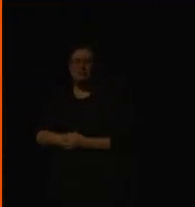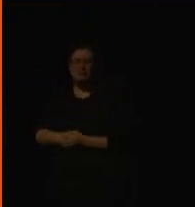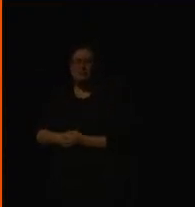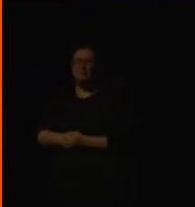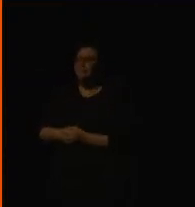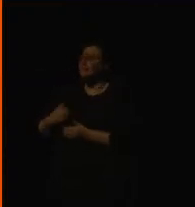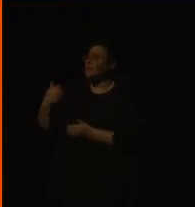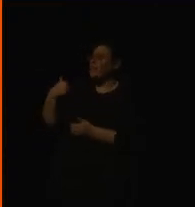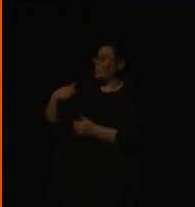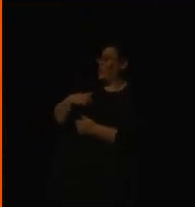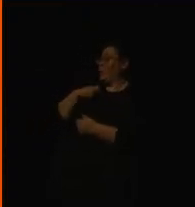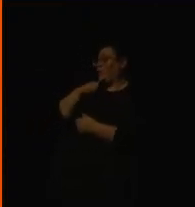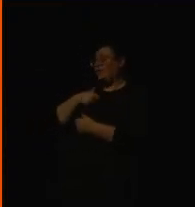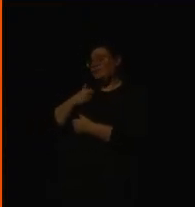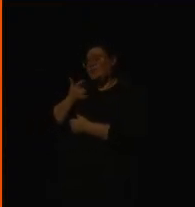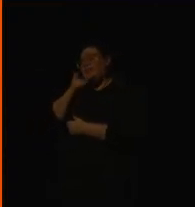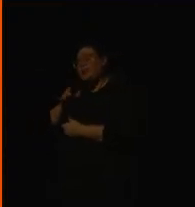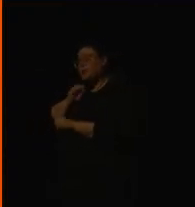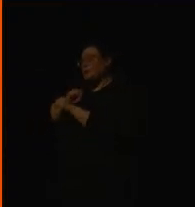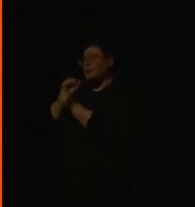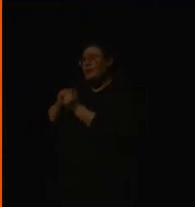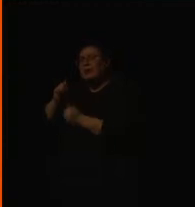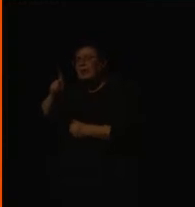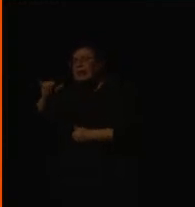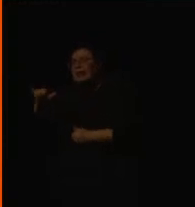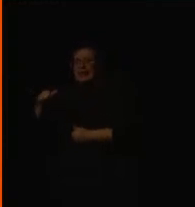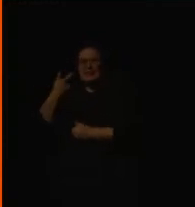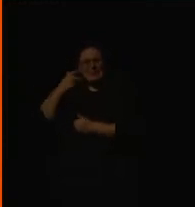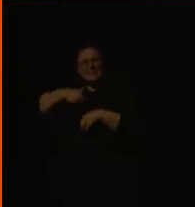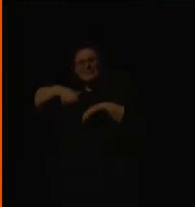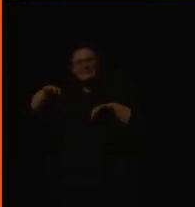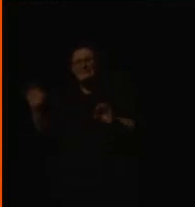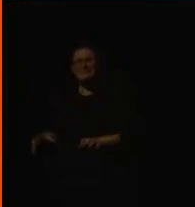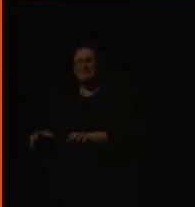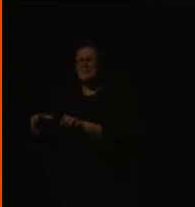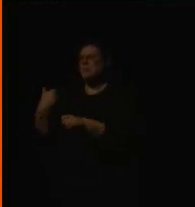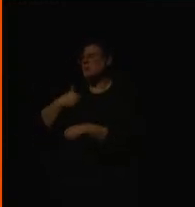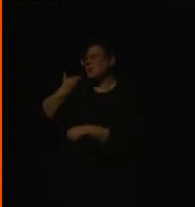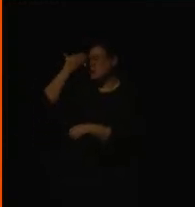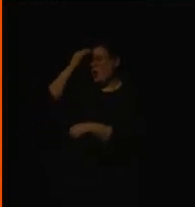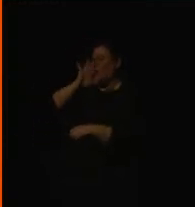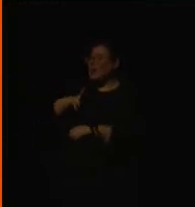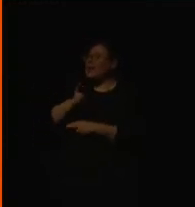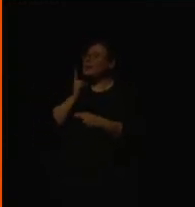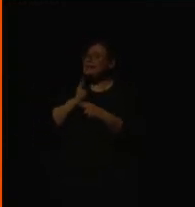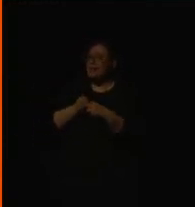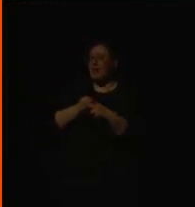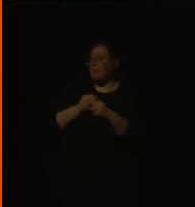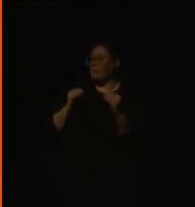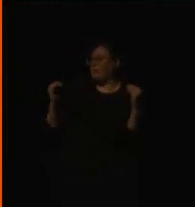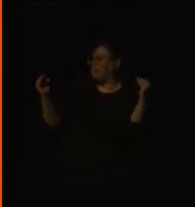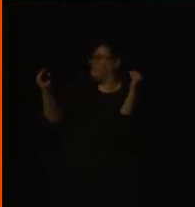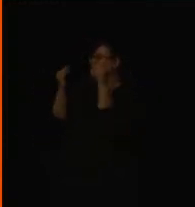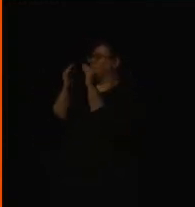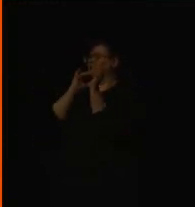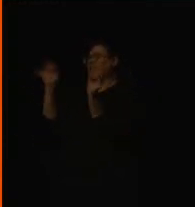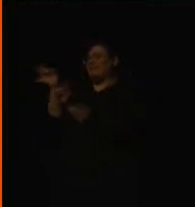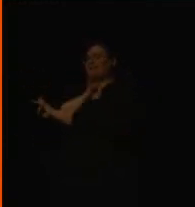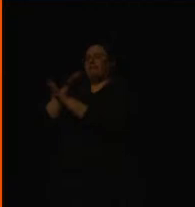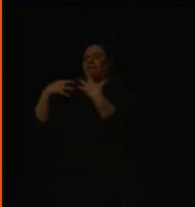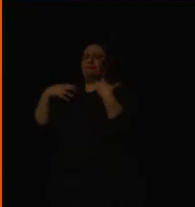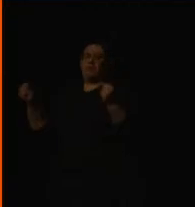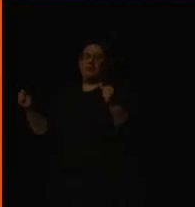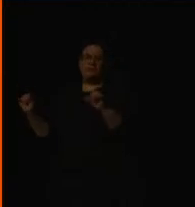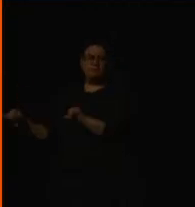had the privilege to work with Ady and to see him in action, know that his name is synonymous with extraordinary